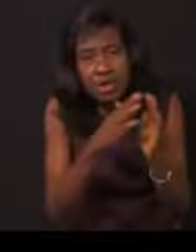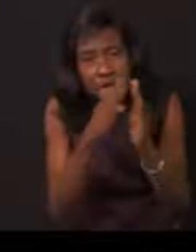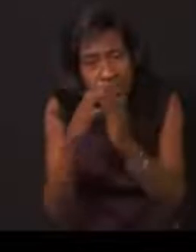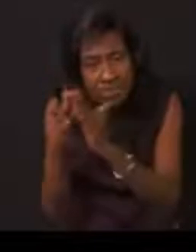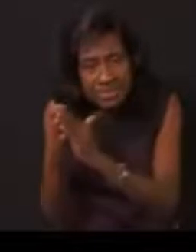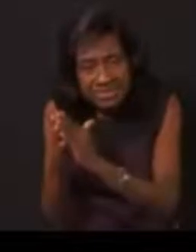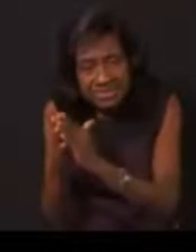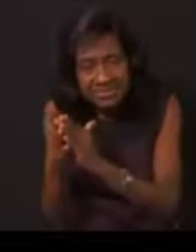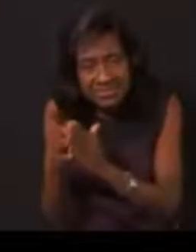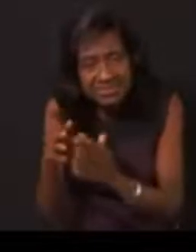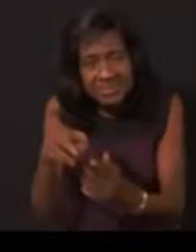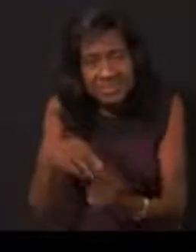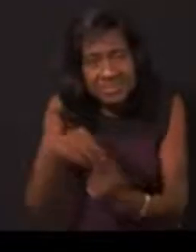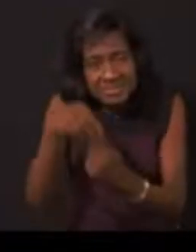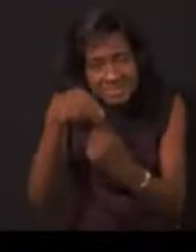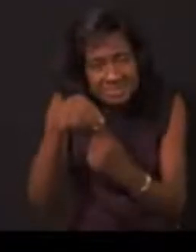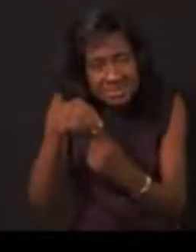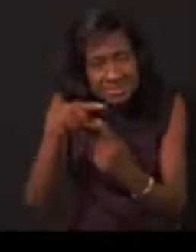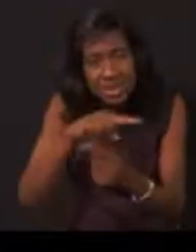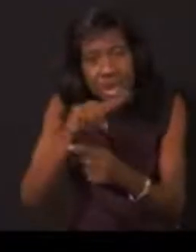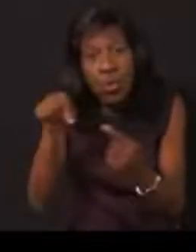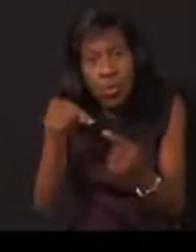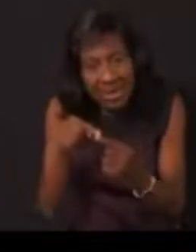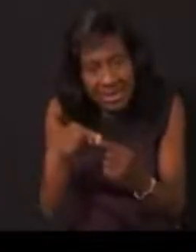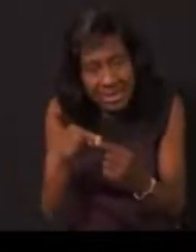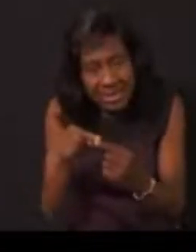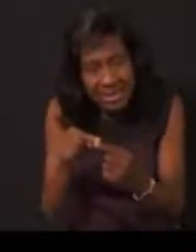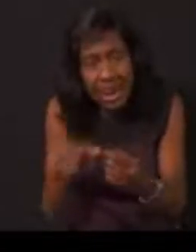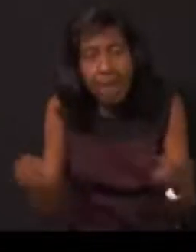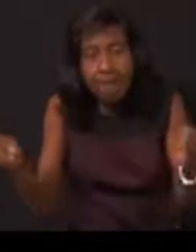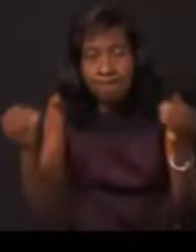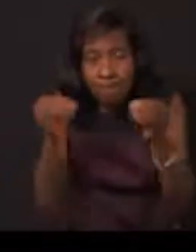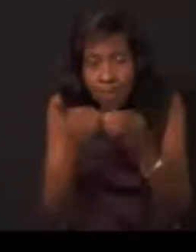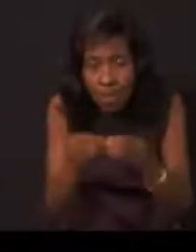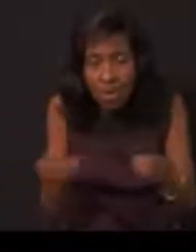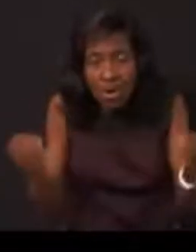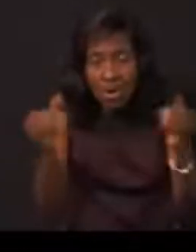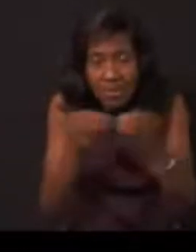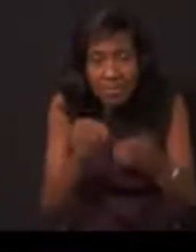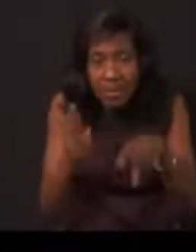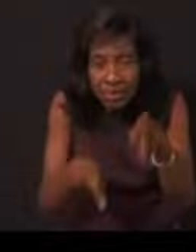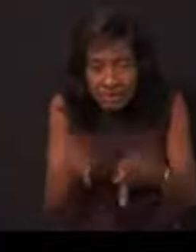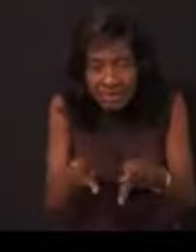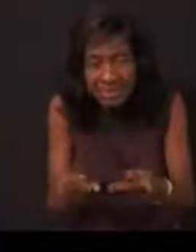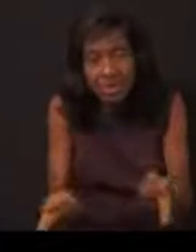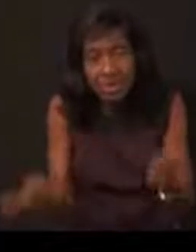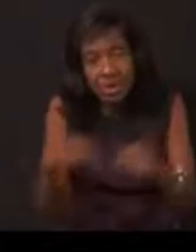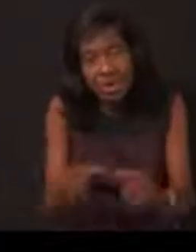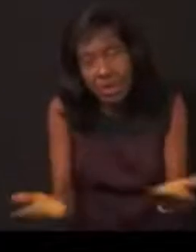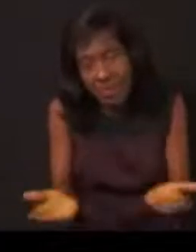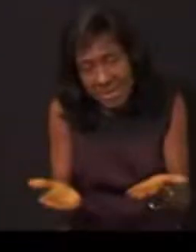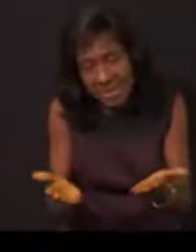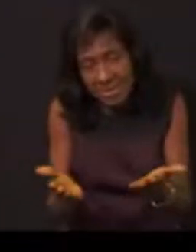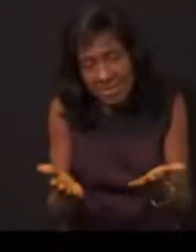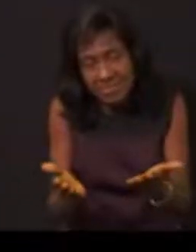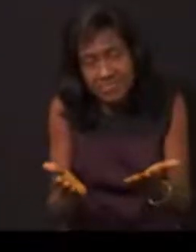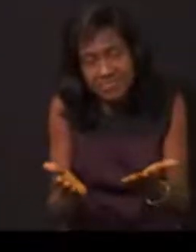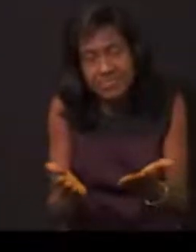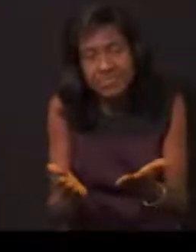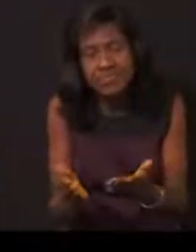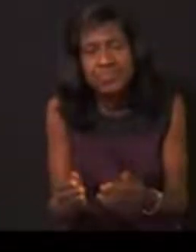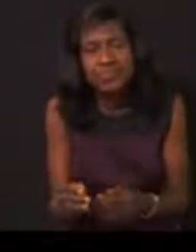the larger orders arrive. While we expect to share